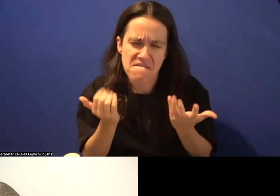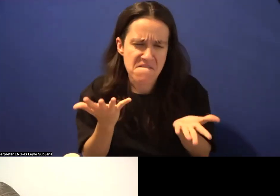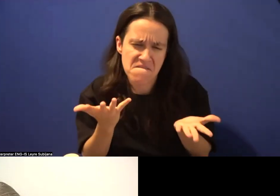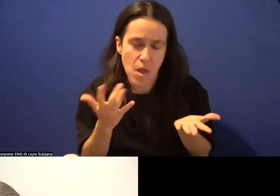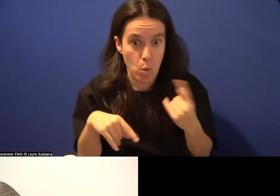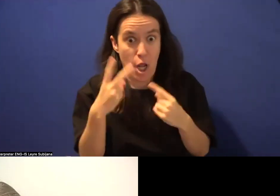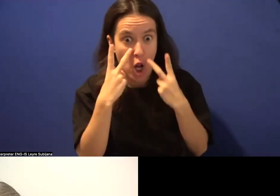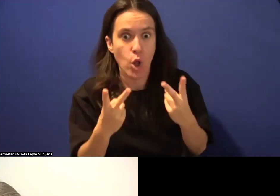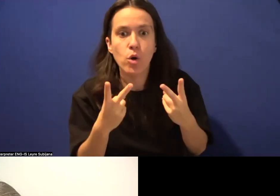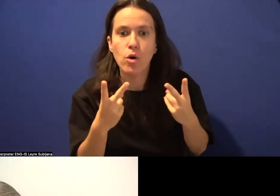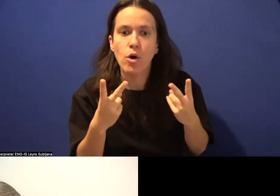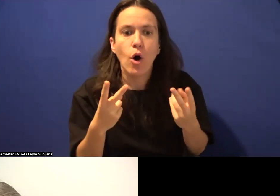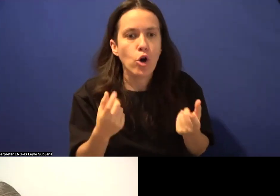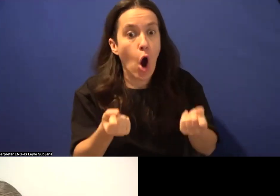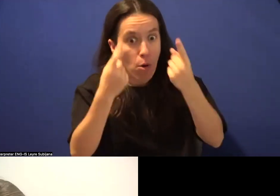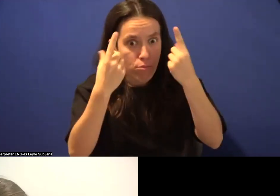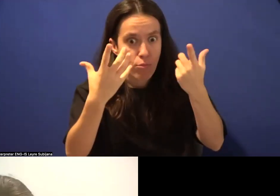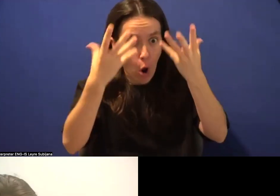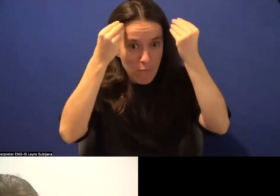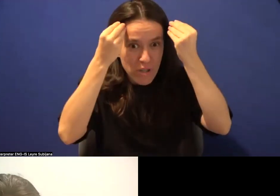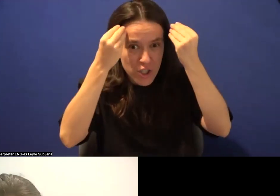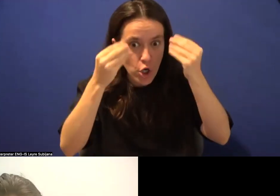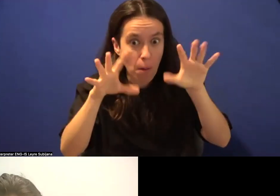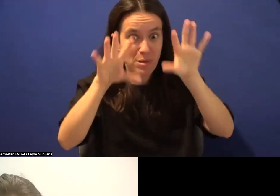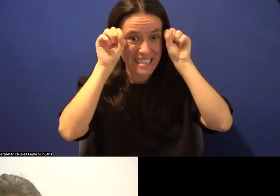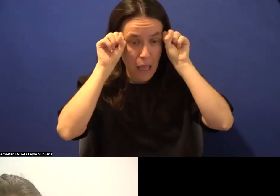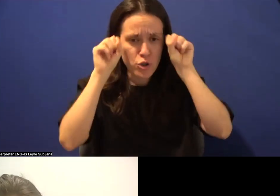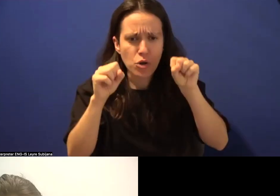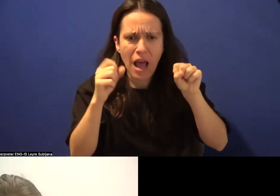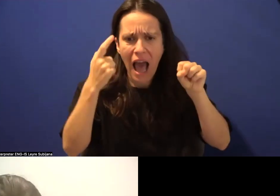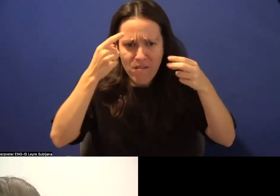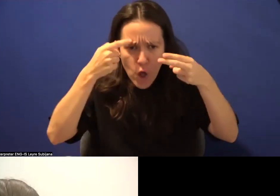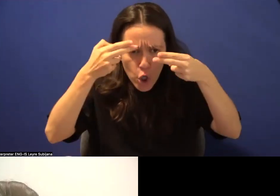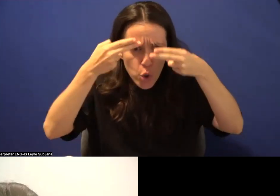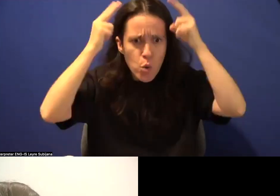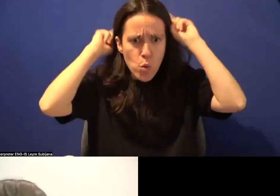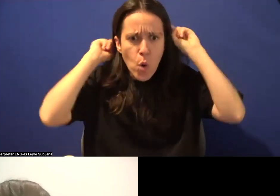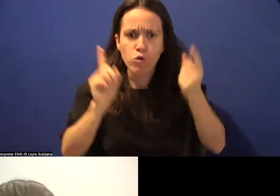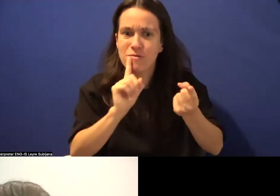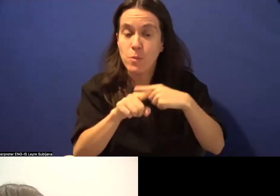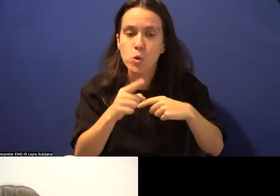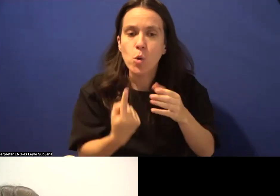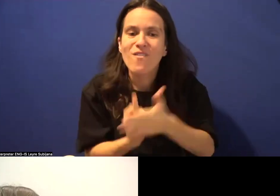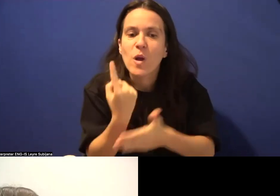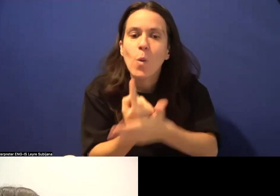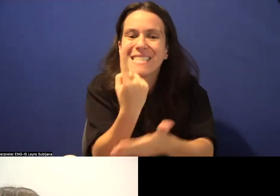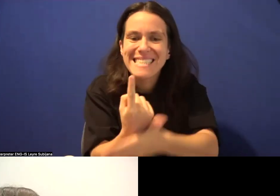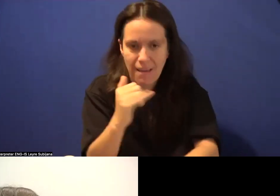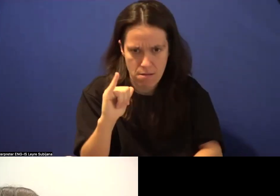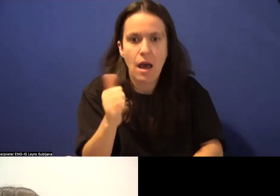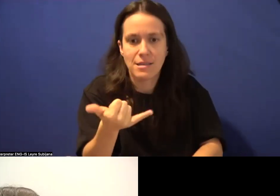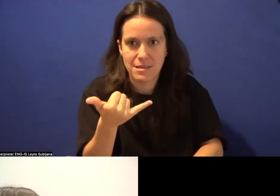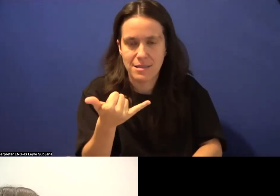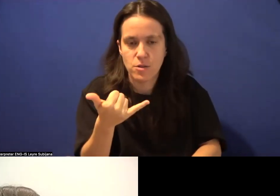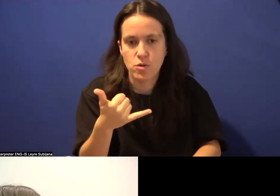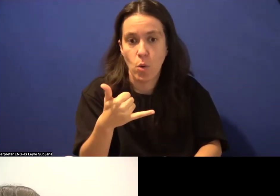can see that you get these neural responses to frequency. So more negative for